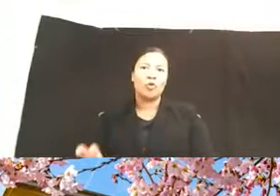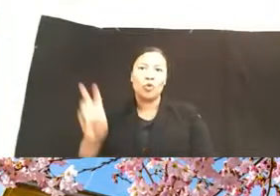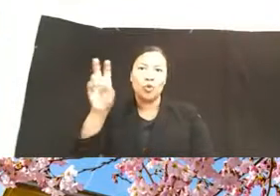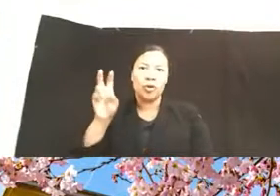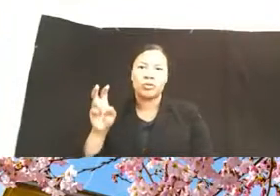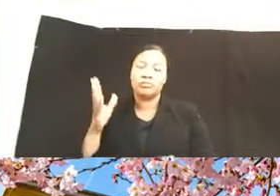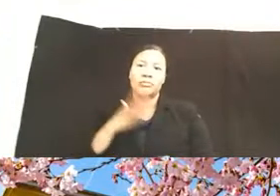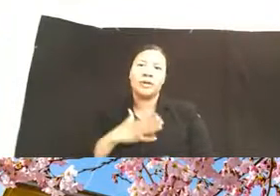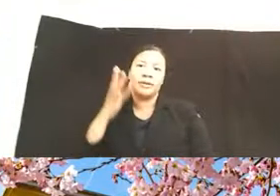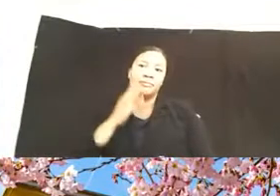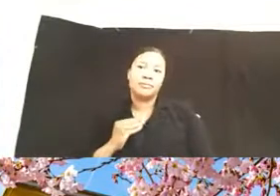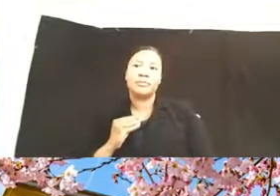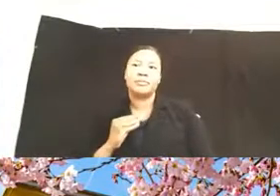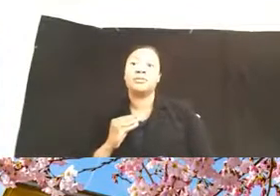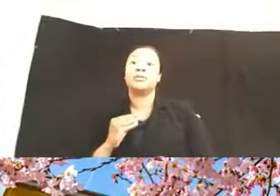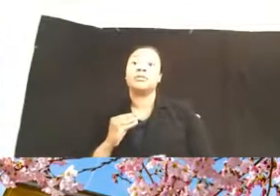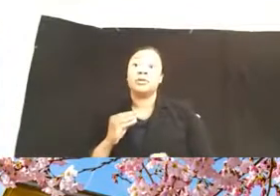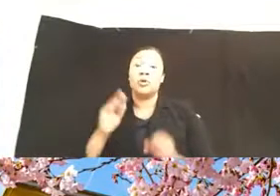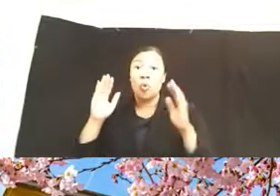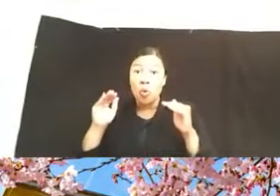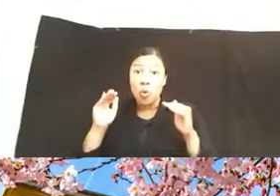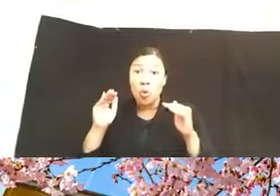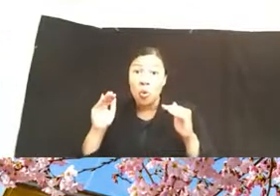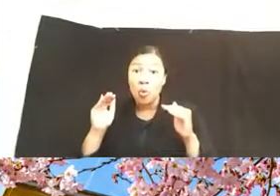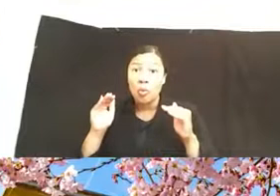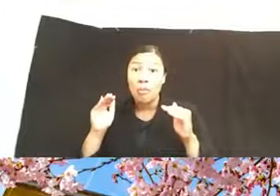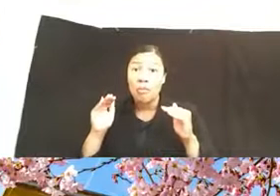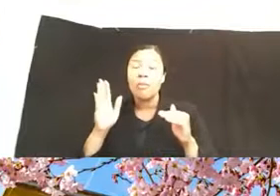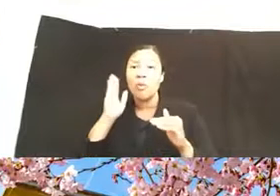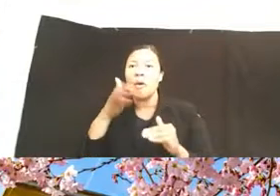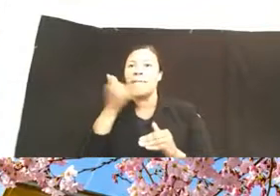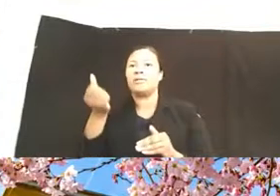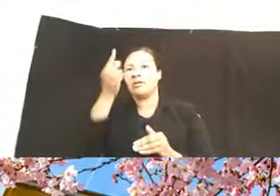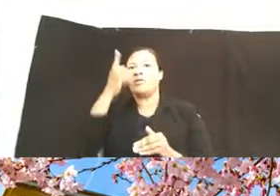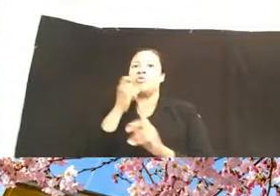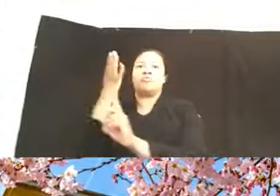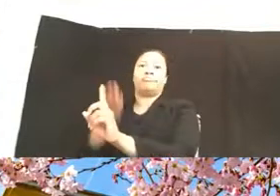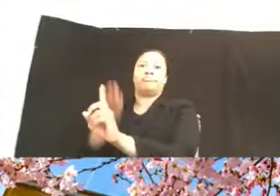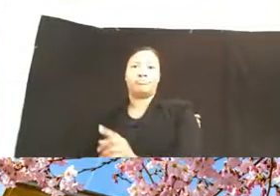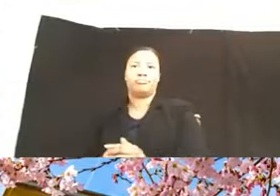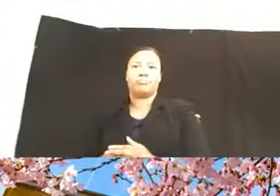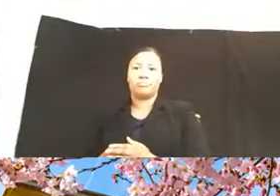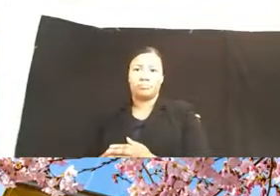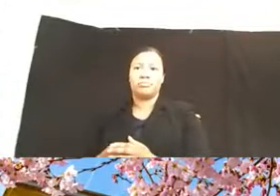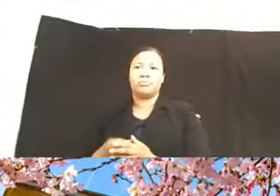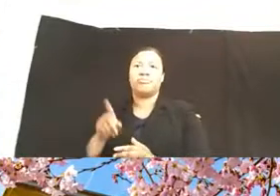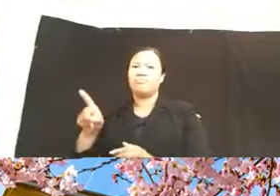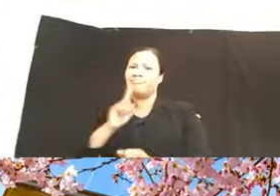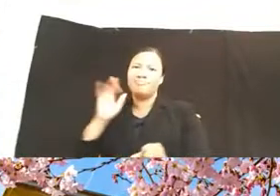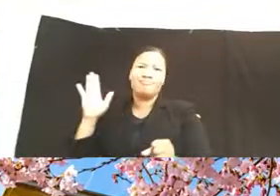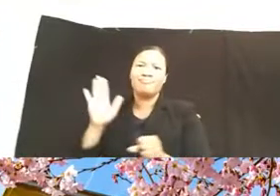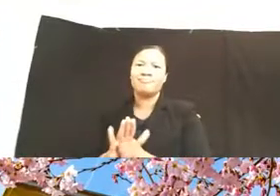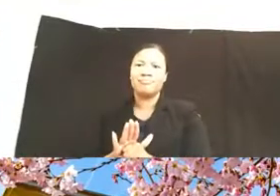journey together, in the hope that you have a better sense of who she is, her unabiding commitment to linking